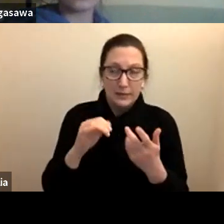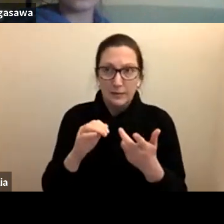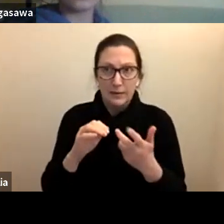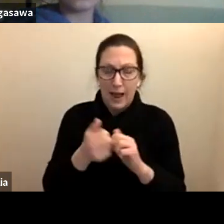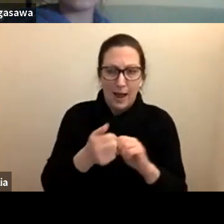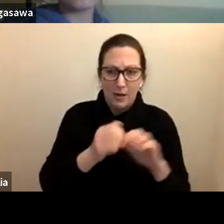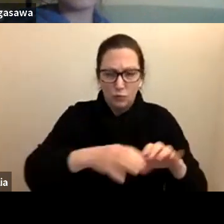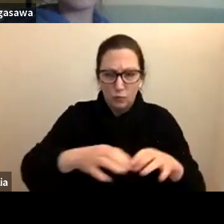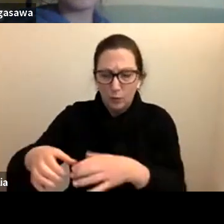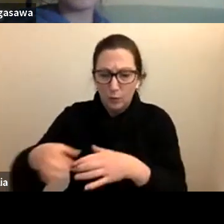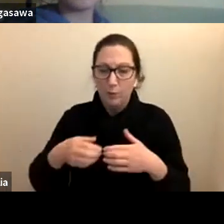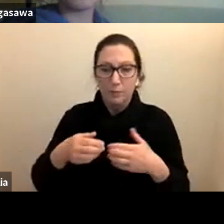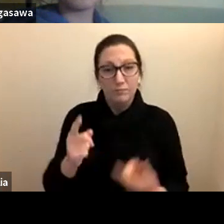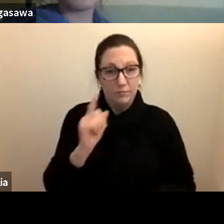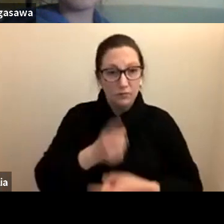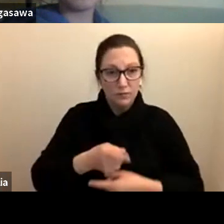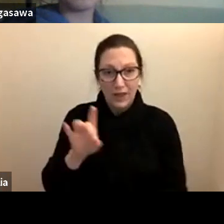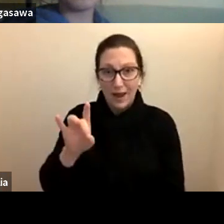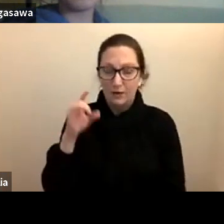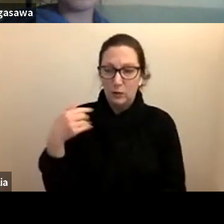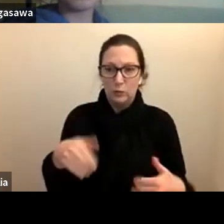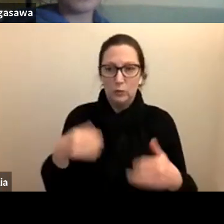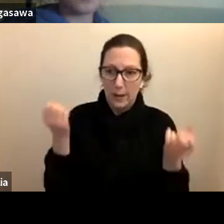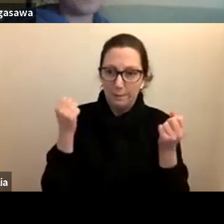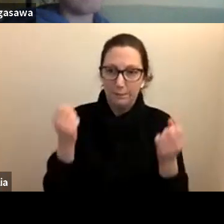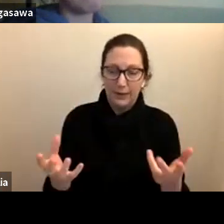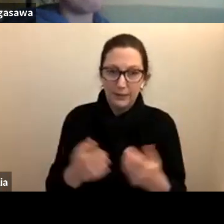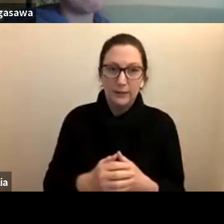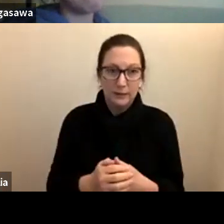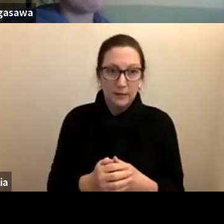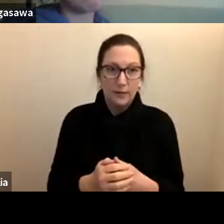is quite a big number. There may be ways to